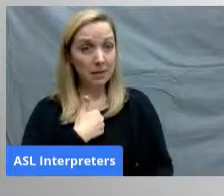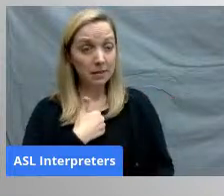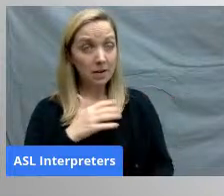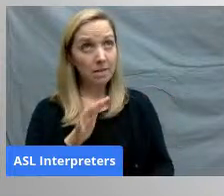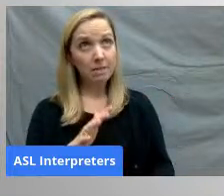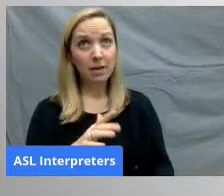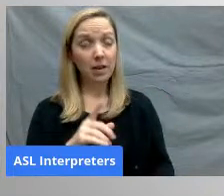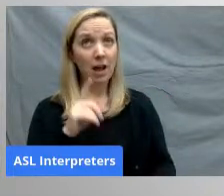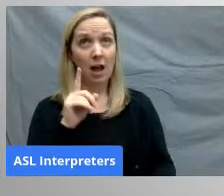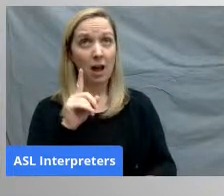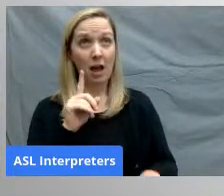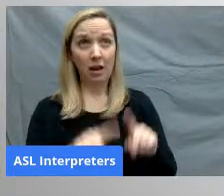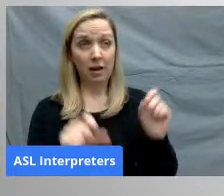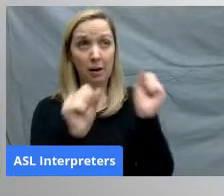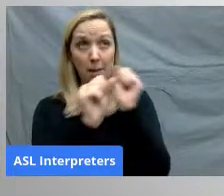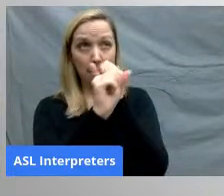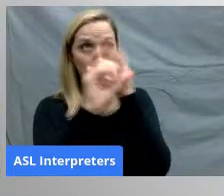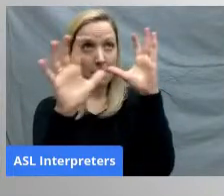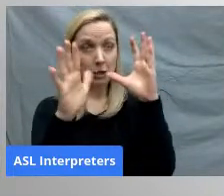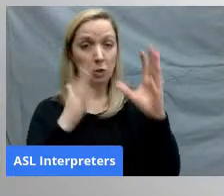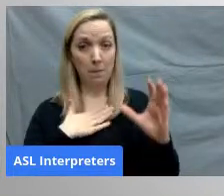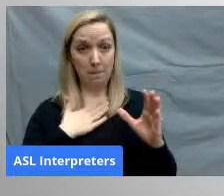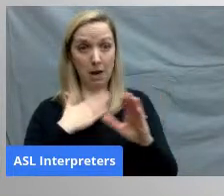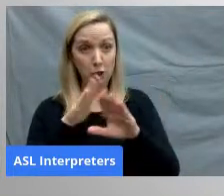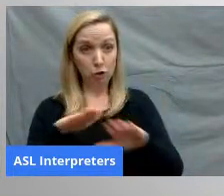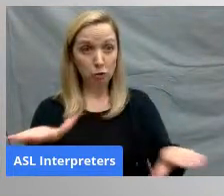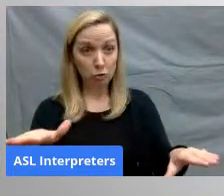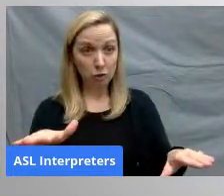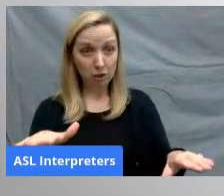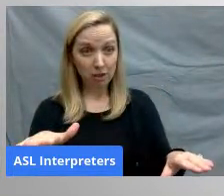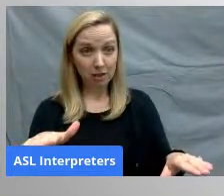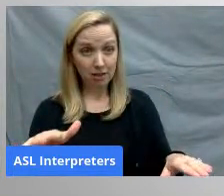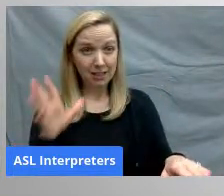can't imagine my children being interviewed by